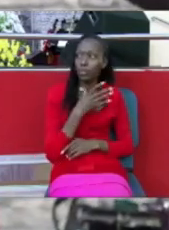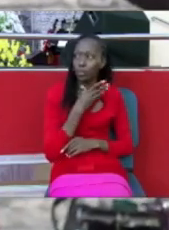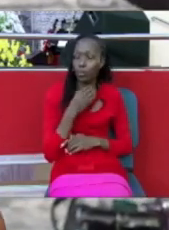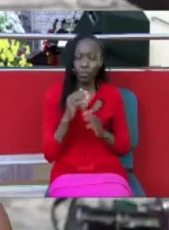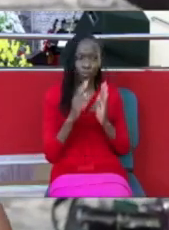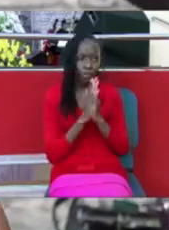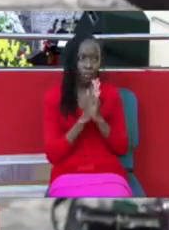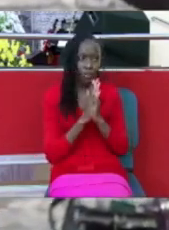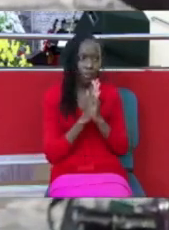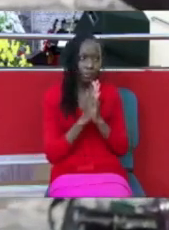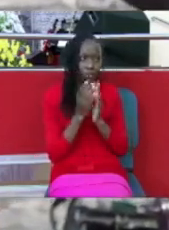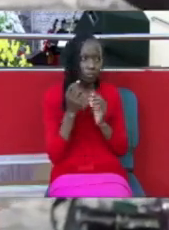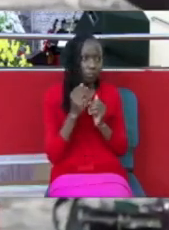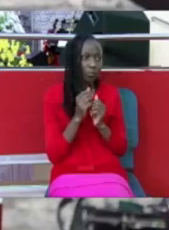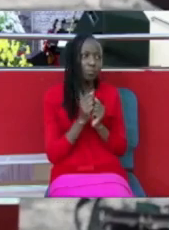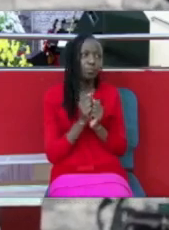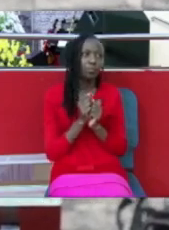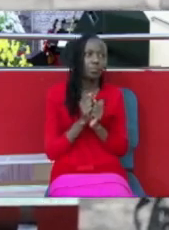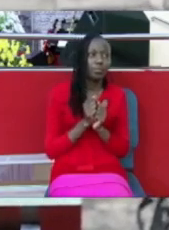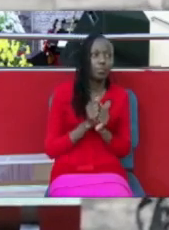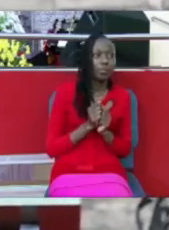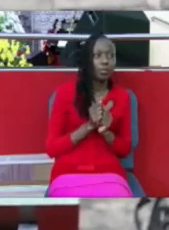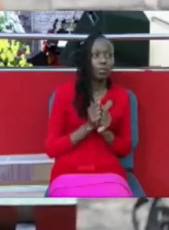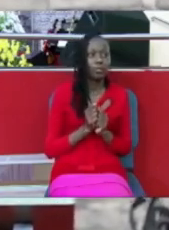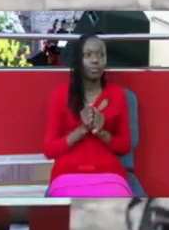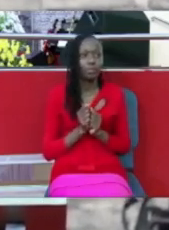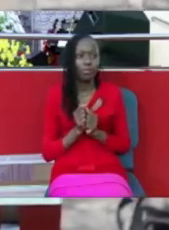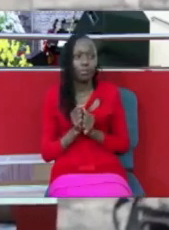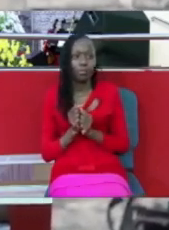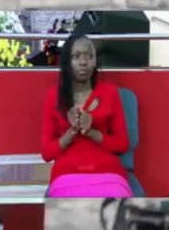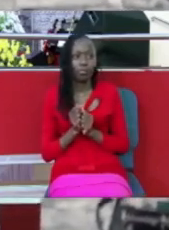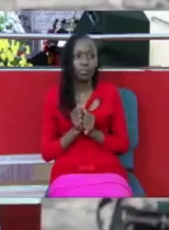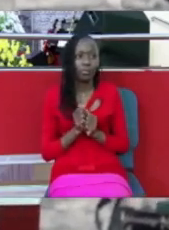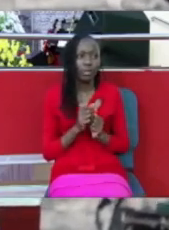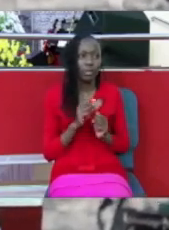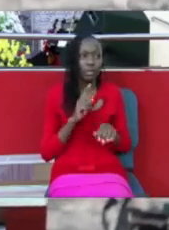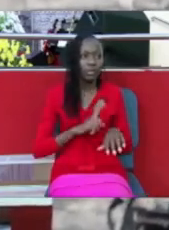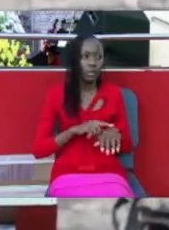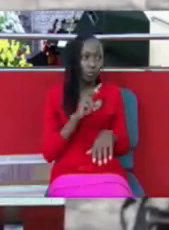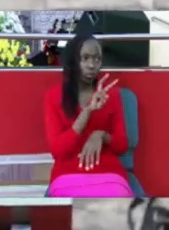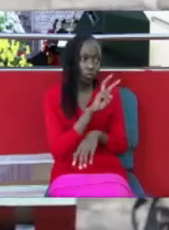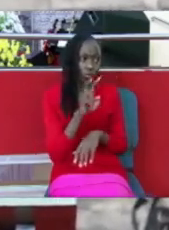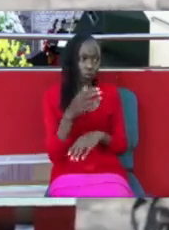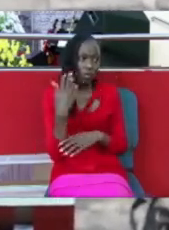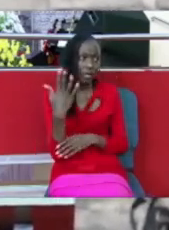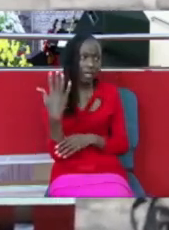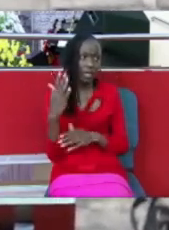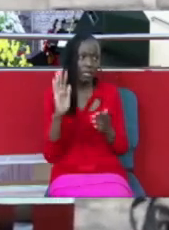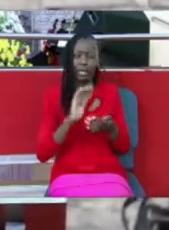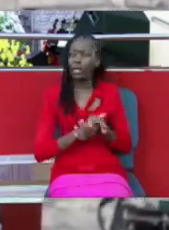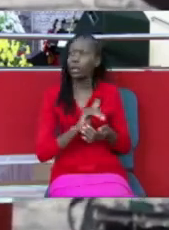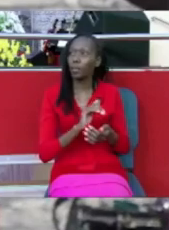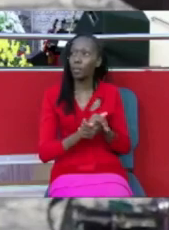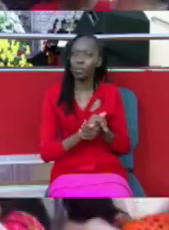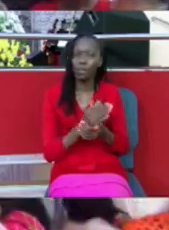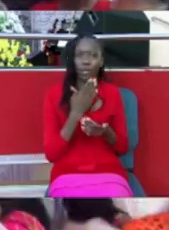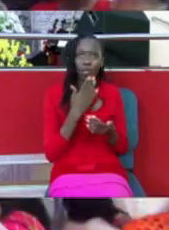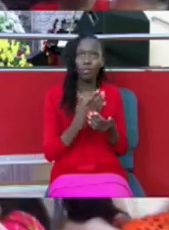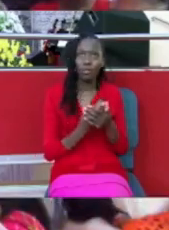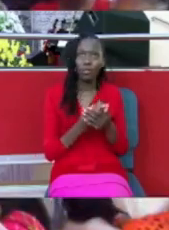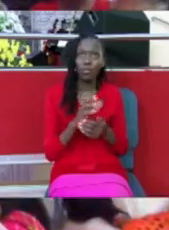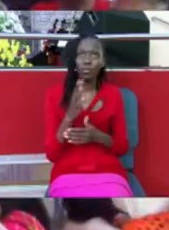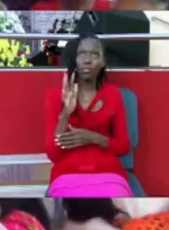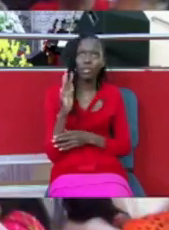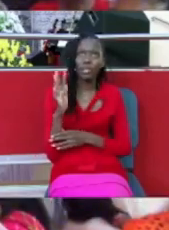you. If you see a hand clap, you will know there is somebody somewhere. Thank you for those hands. Find your way to